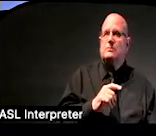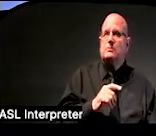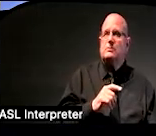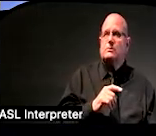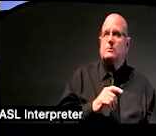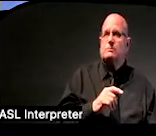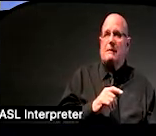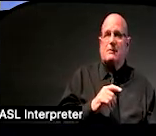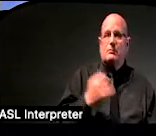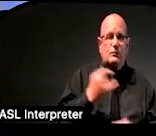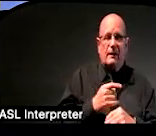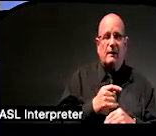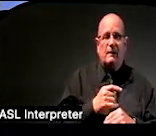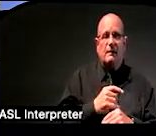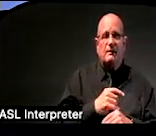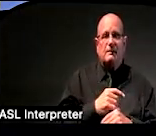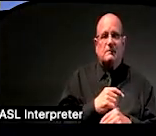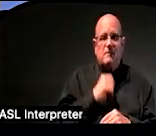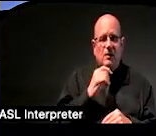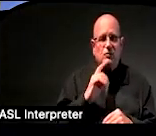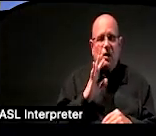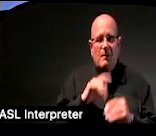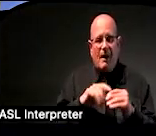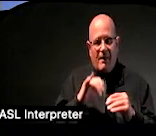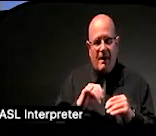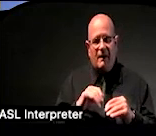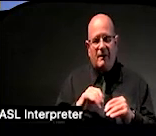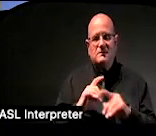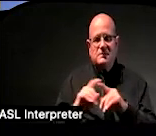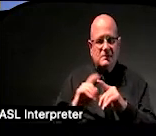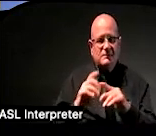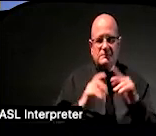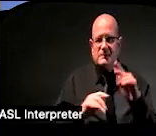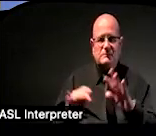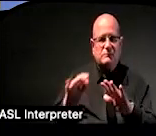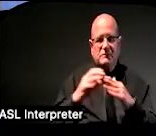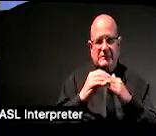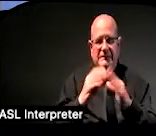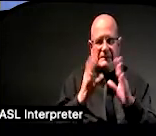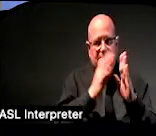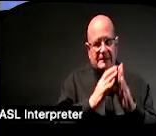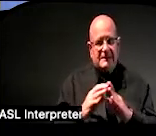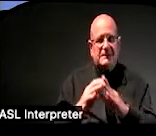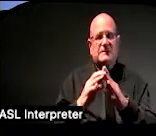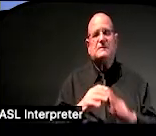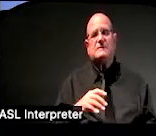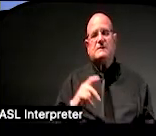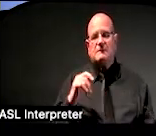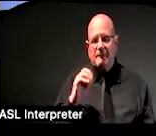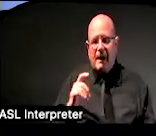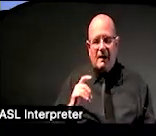been asked of other presenters? There's so many questions that I know moderators and facilitators and that presenters and panelists have